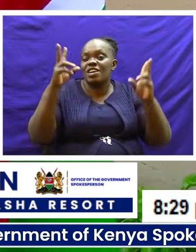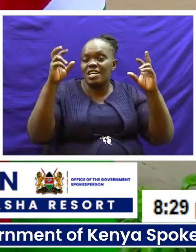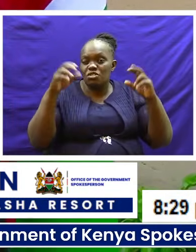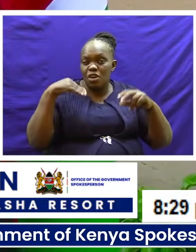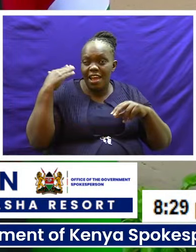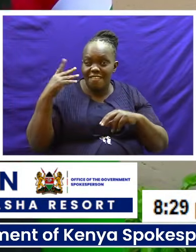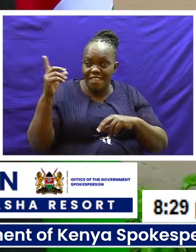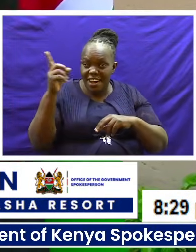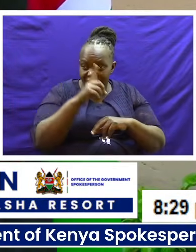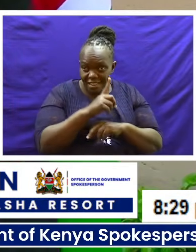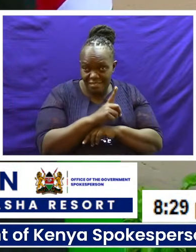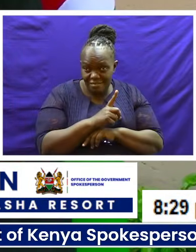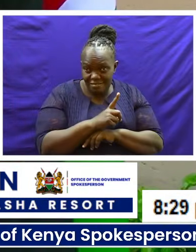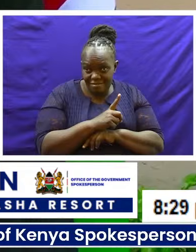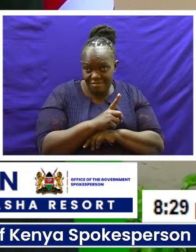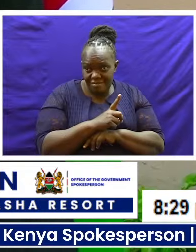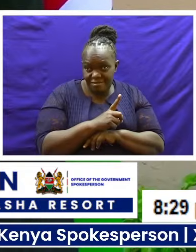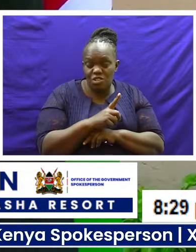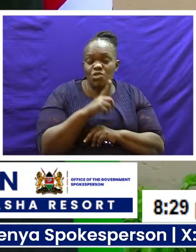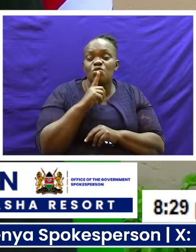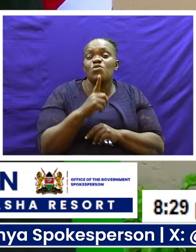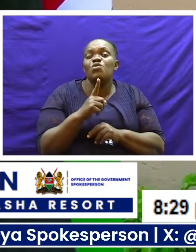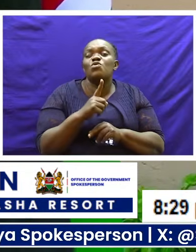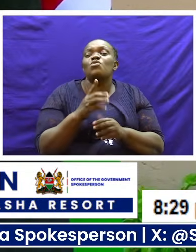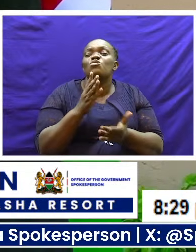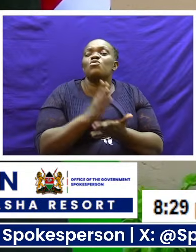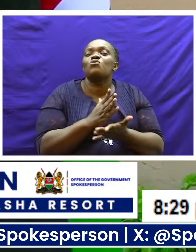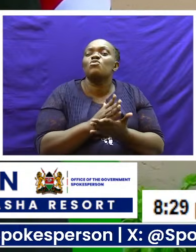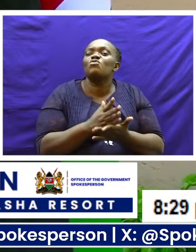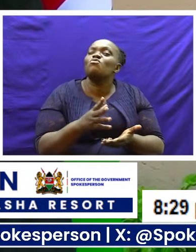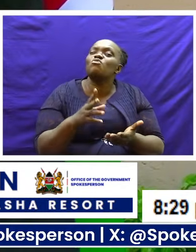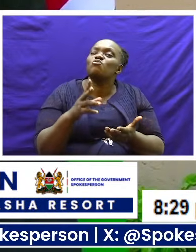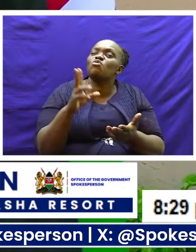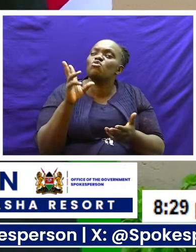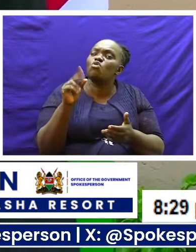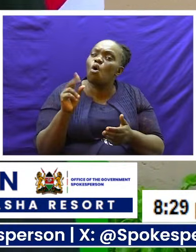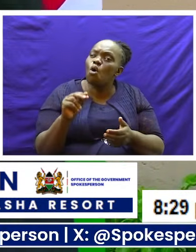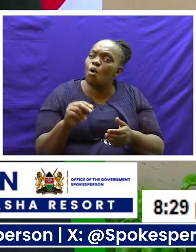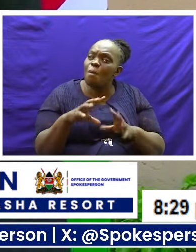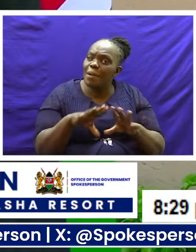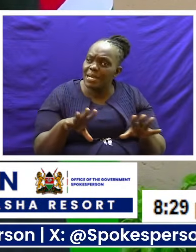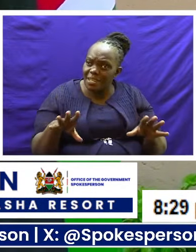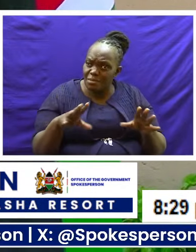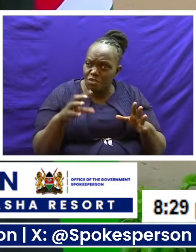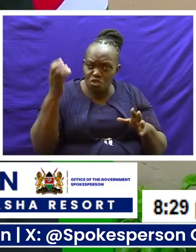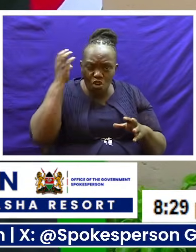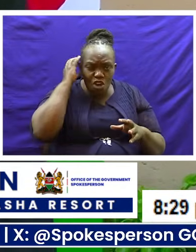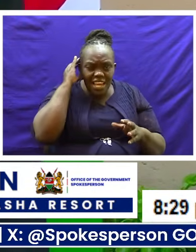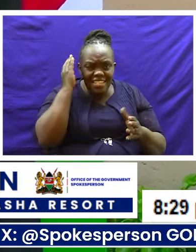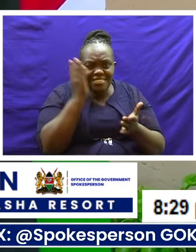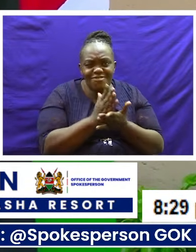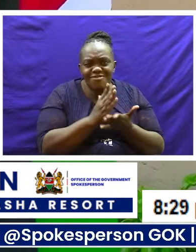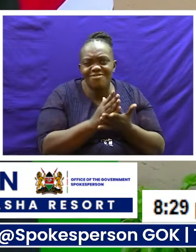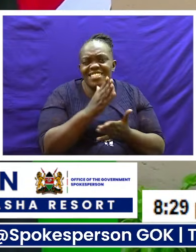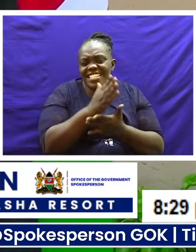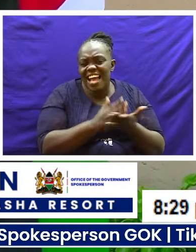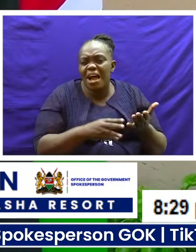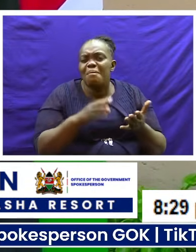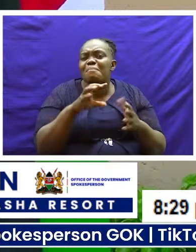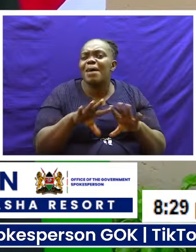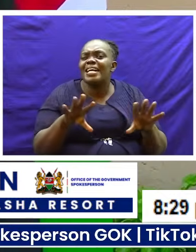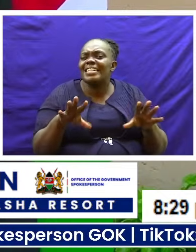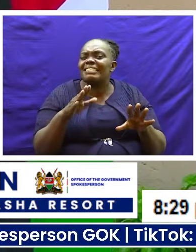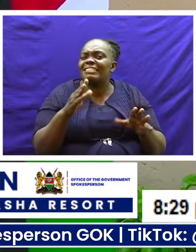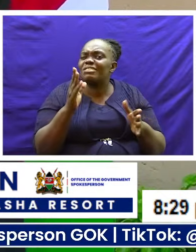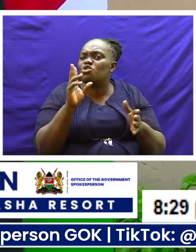daily basis. So first, there are no marketable courses. Okay, you can say there are some that are marketable, but there's